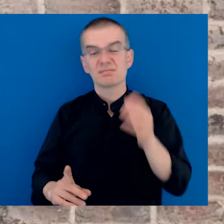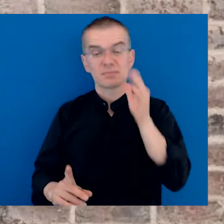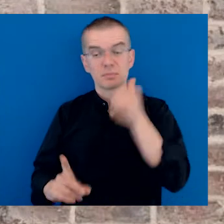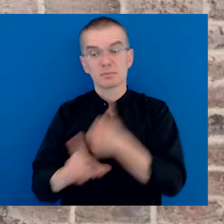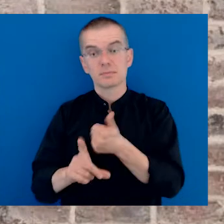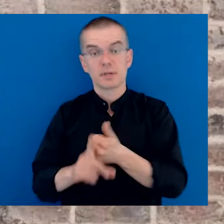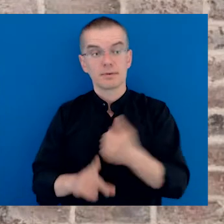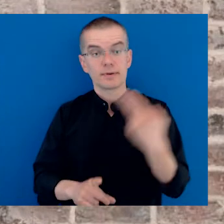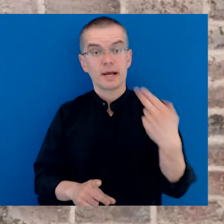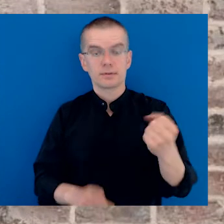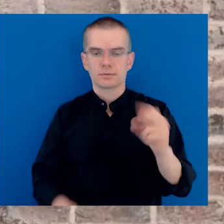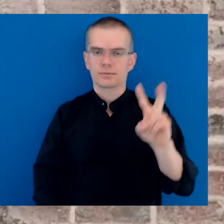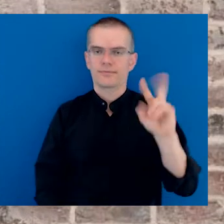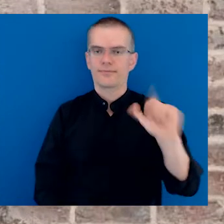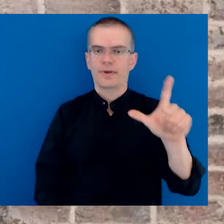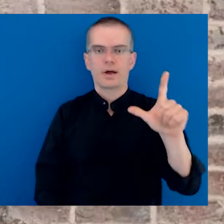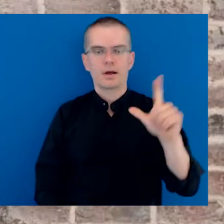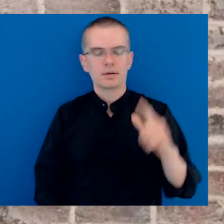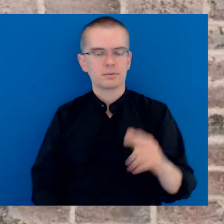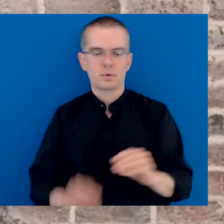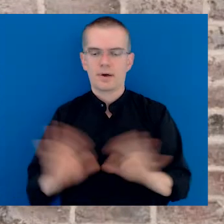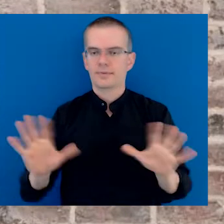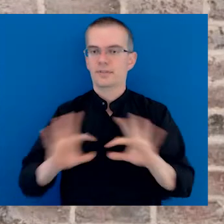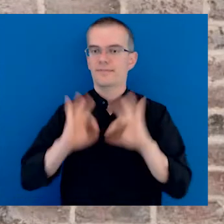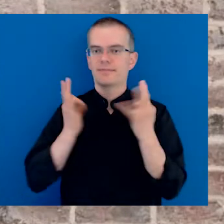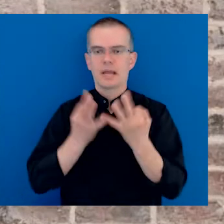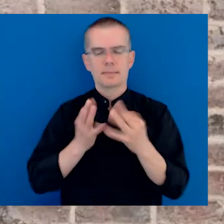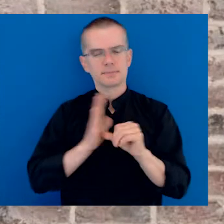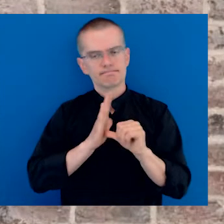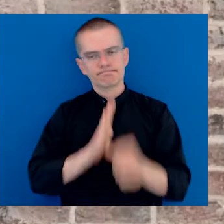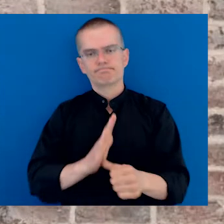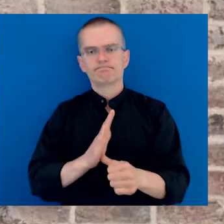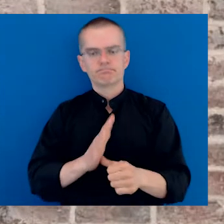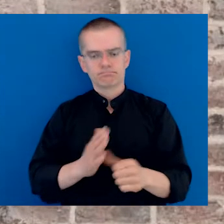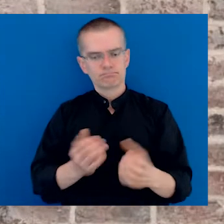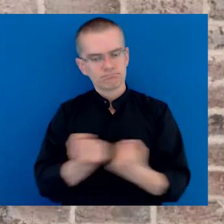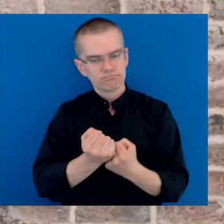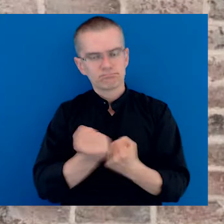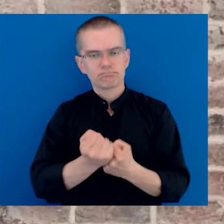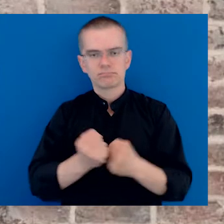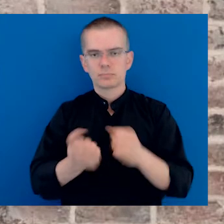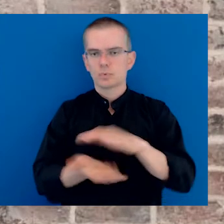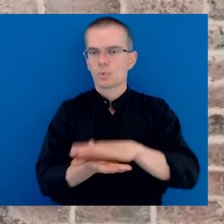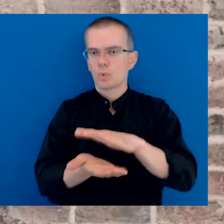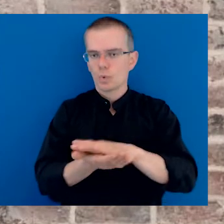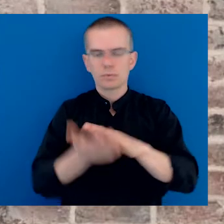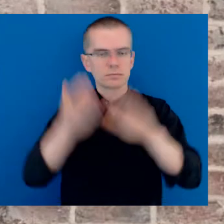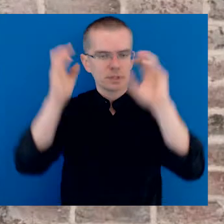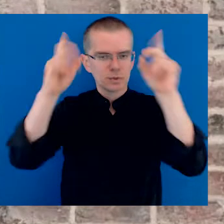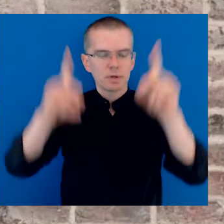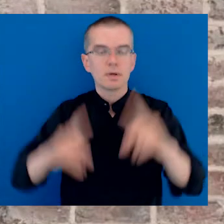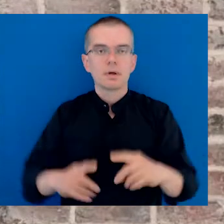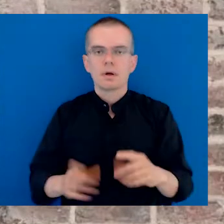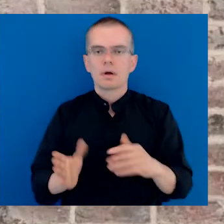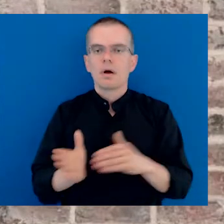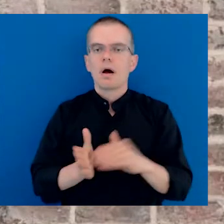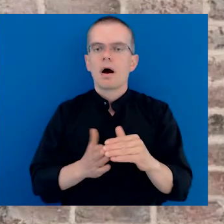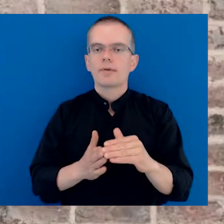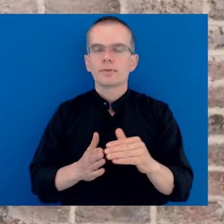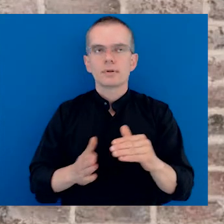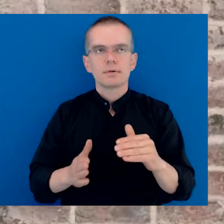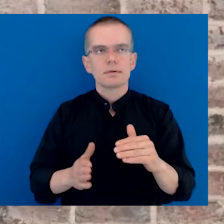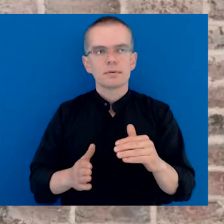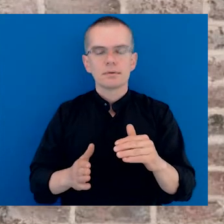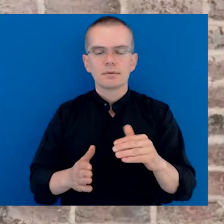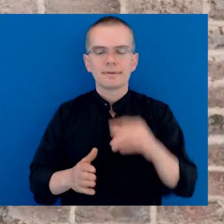for the deaf. So it was clearly a family that, placed a great value on education. So often, kids think